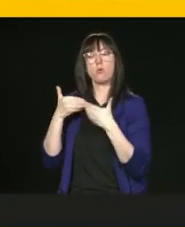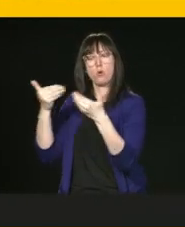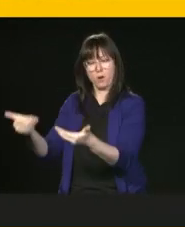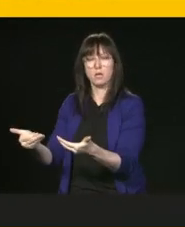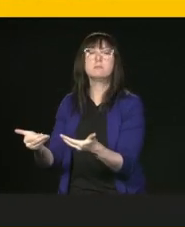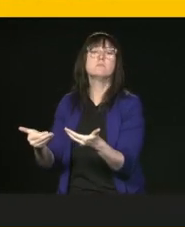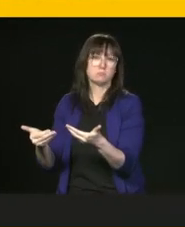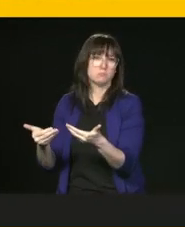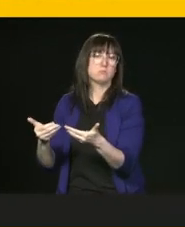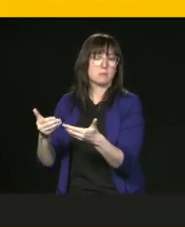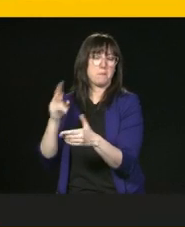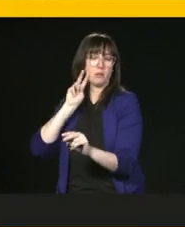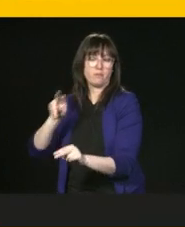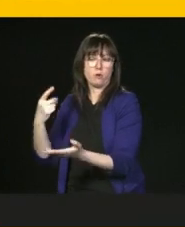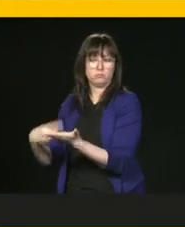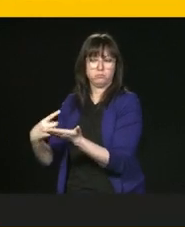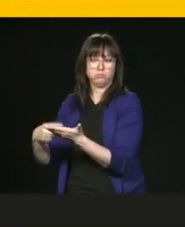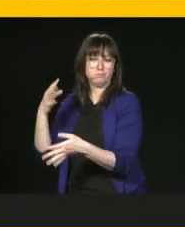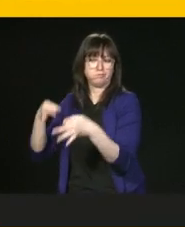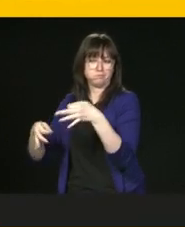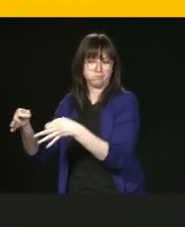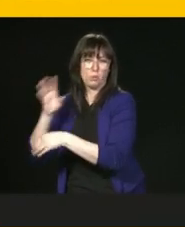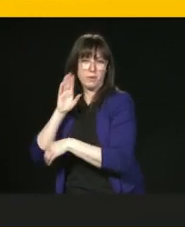that conversation.